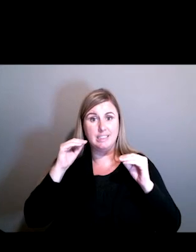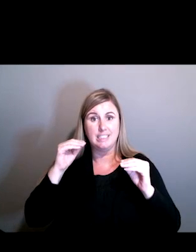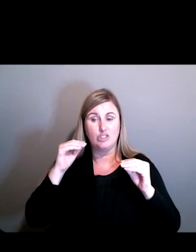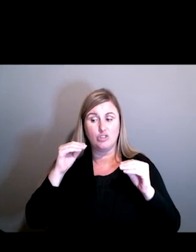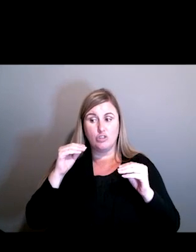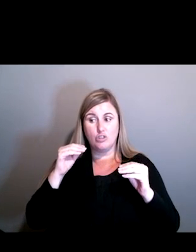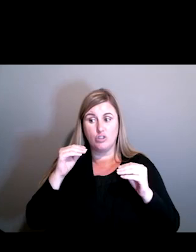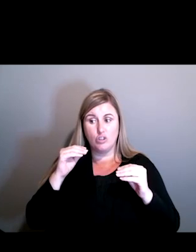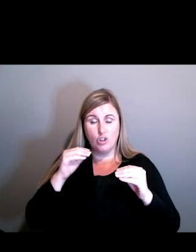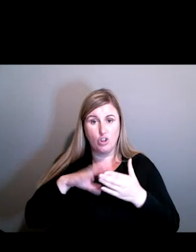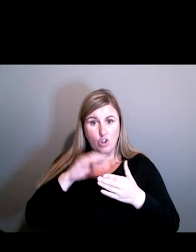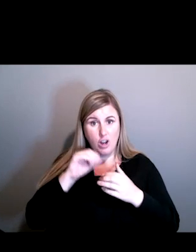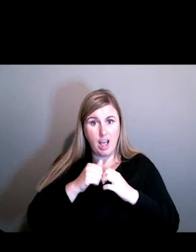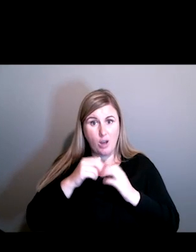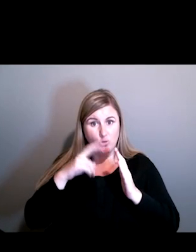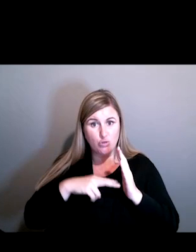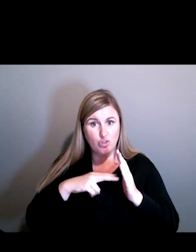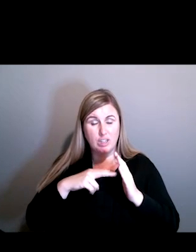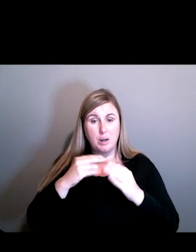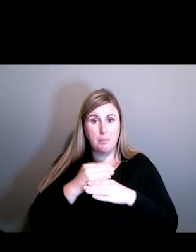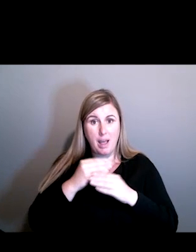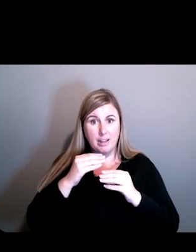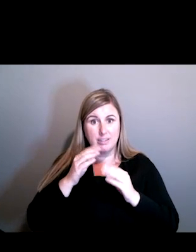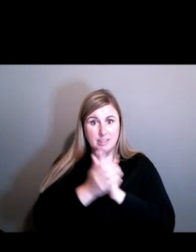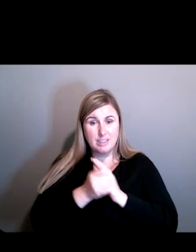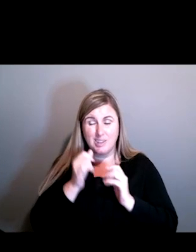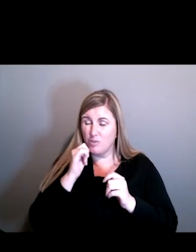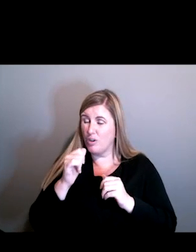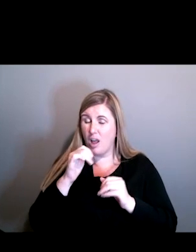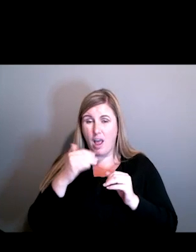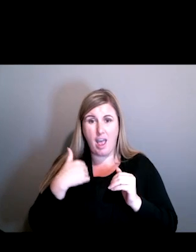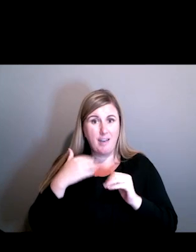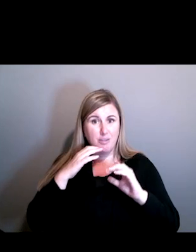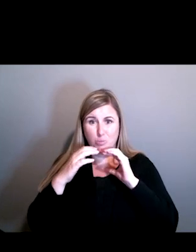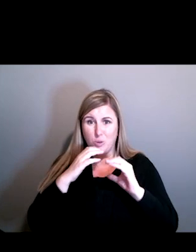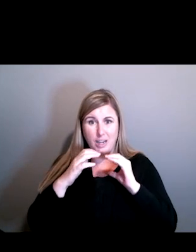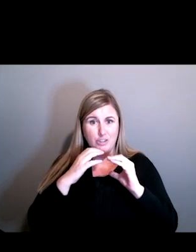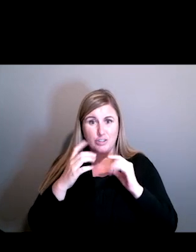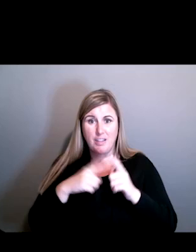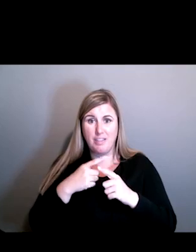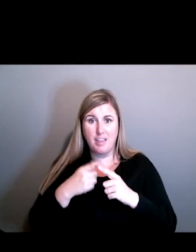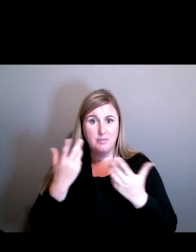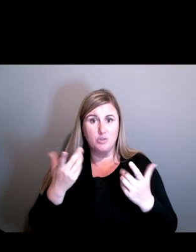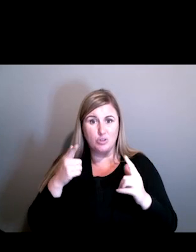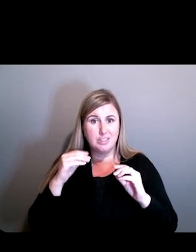you might be able to teach your learner how to read and how to do math skills, but if they don't have the communication skills, then